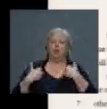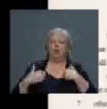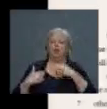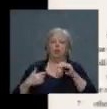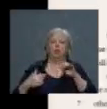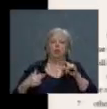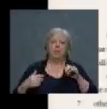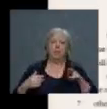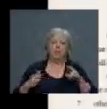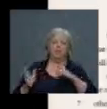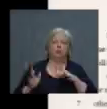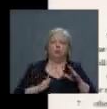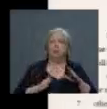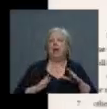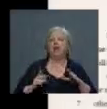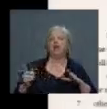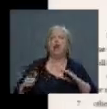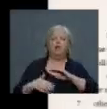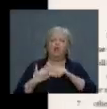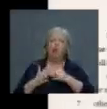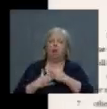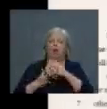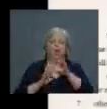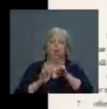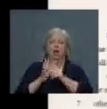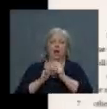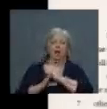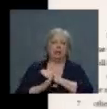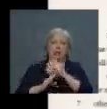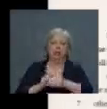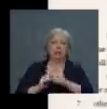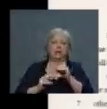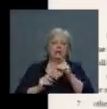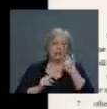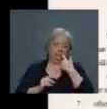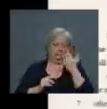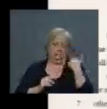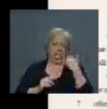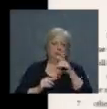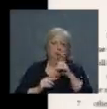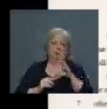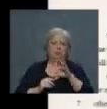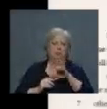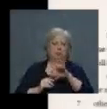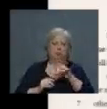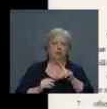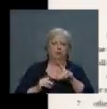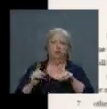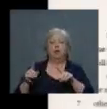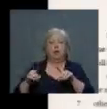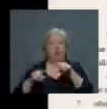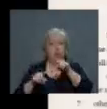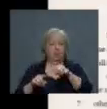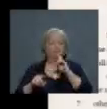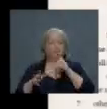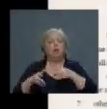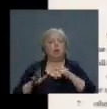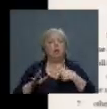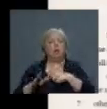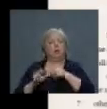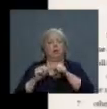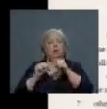on December 31st, and so that one did as well. This will allow us to go into the end of the school year, and then for